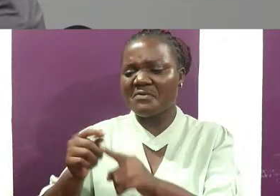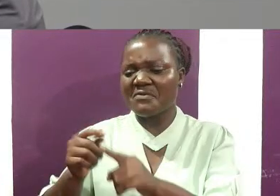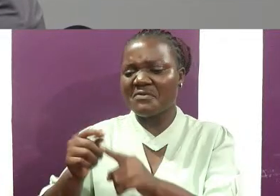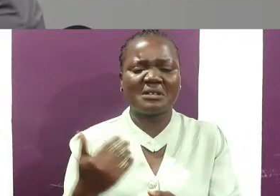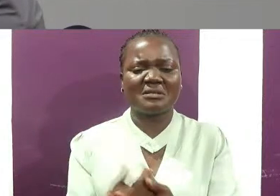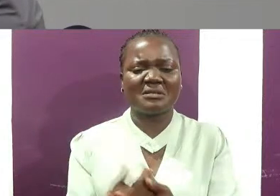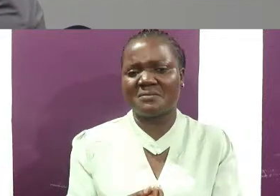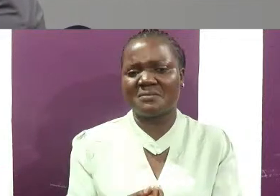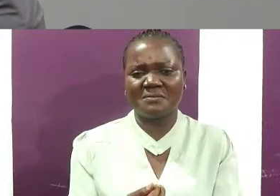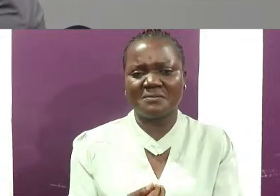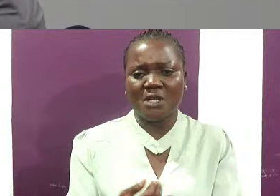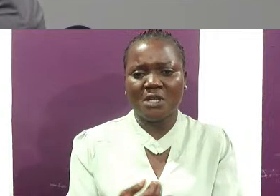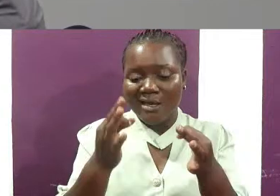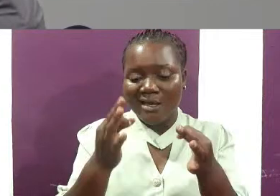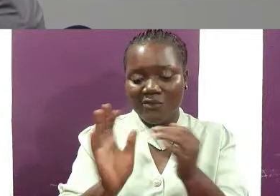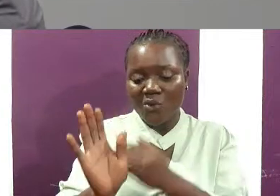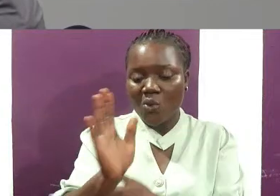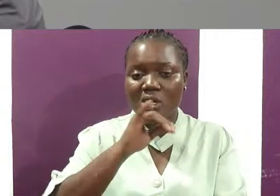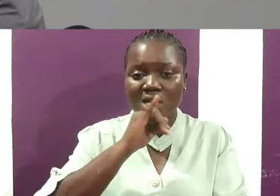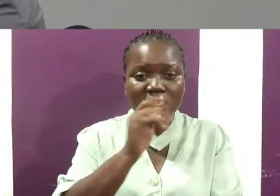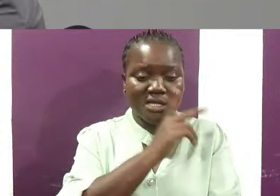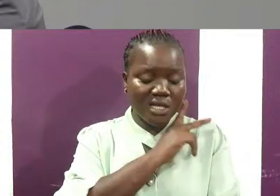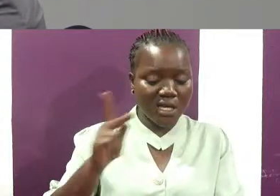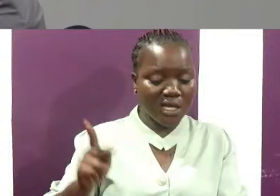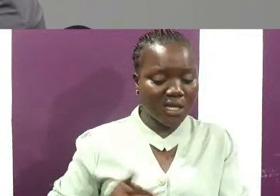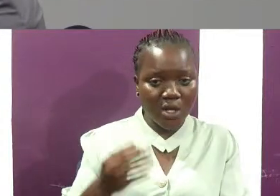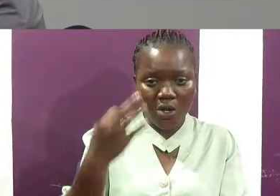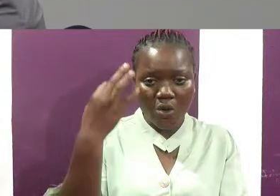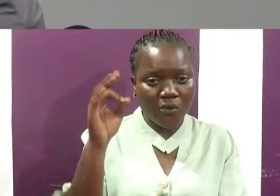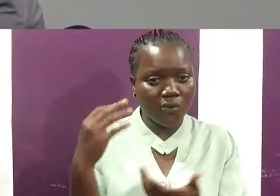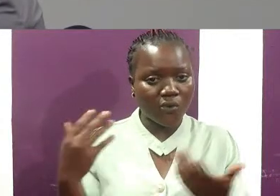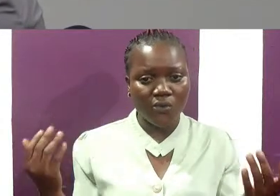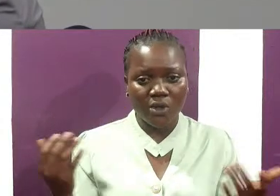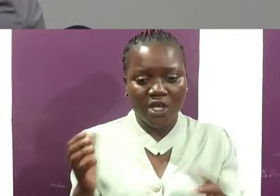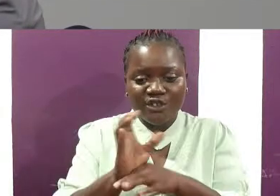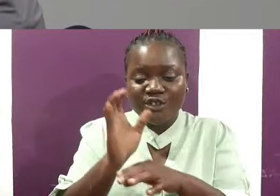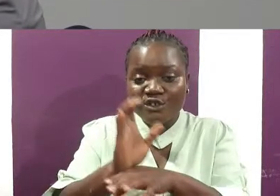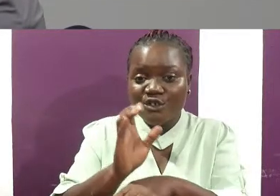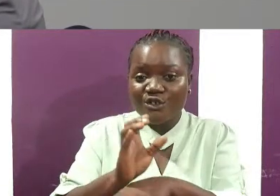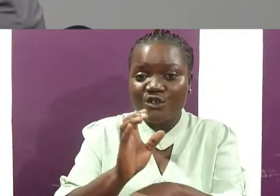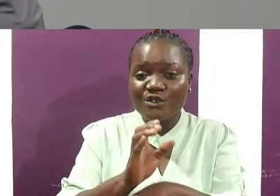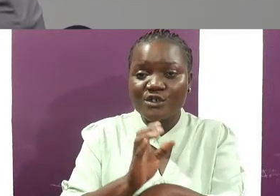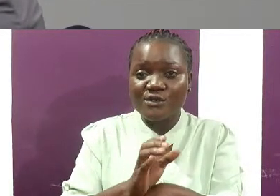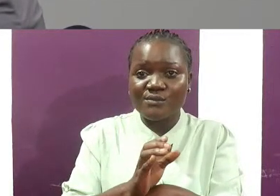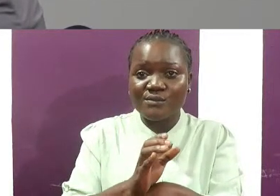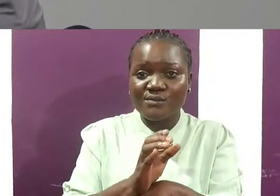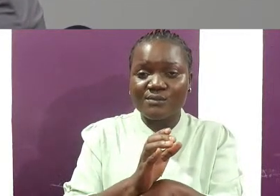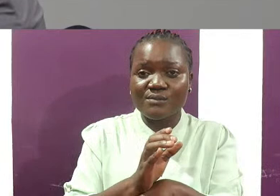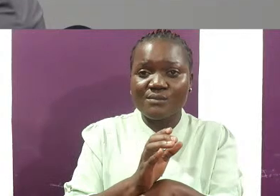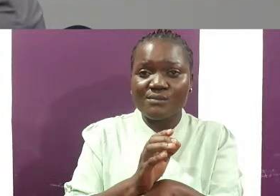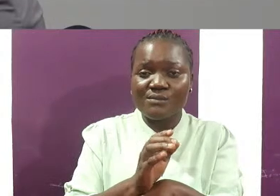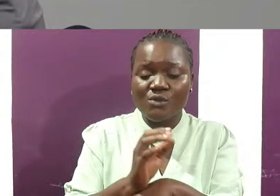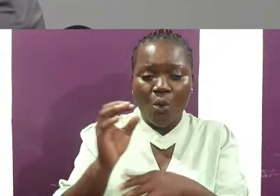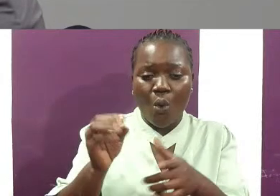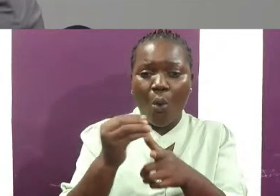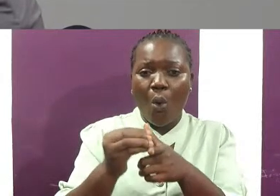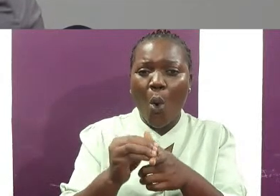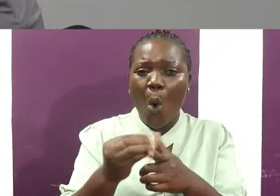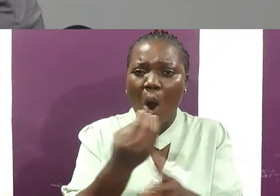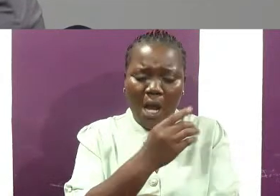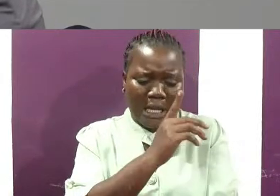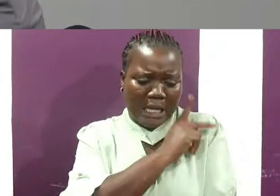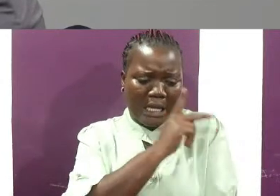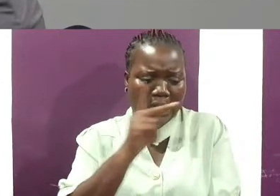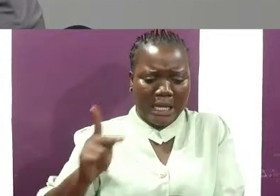is the king of the church or the kingdom, then it suggests